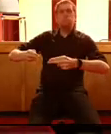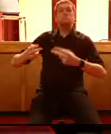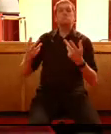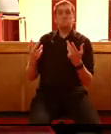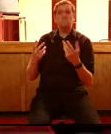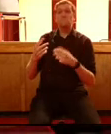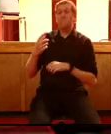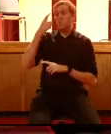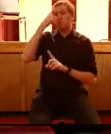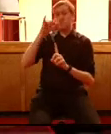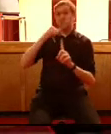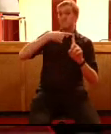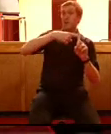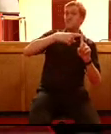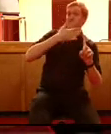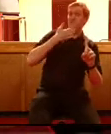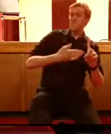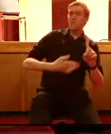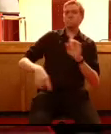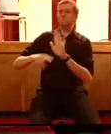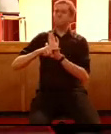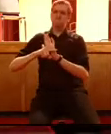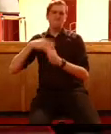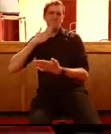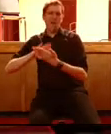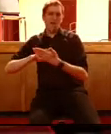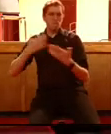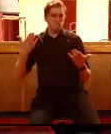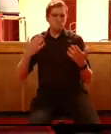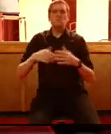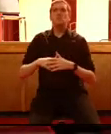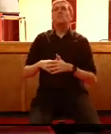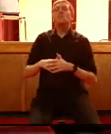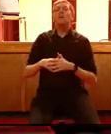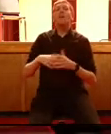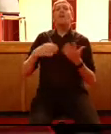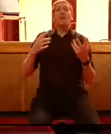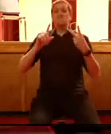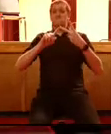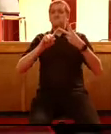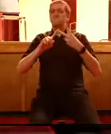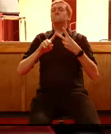positive or negative development, and how do you plan to work with the union moving forward?